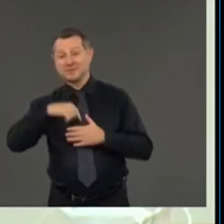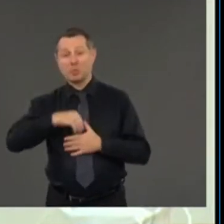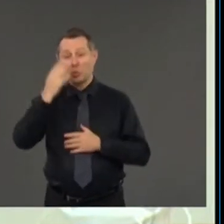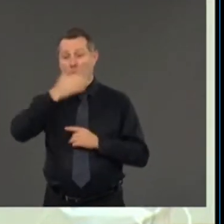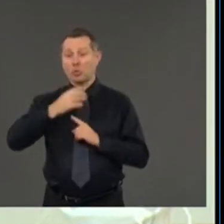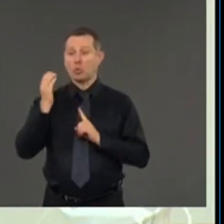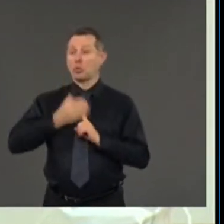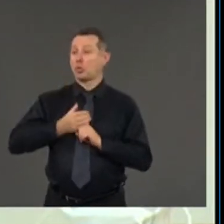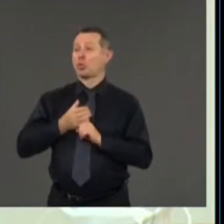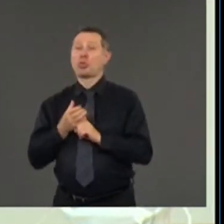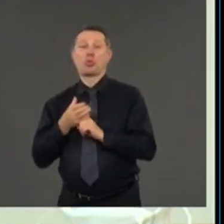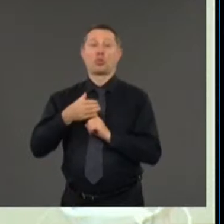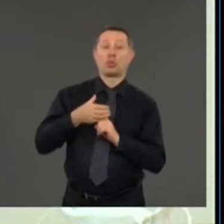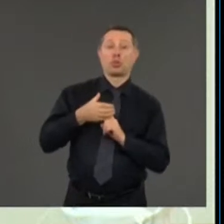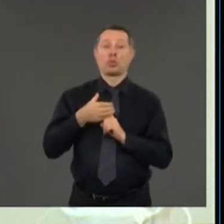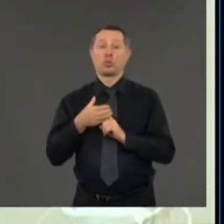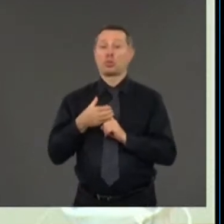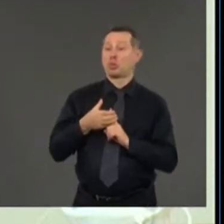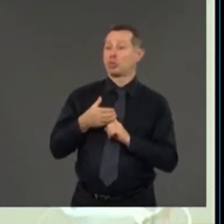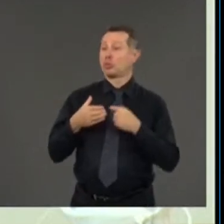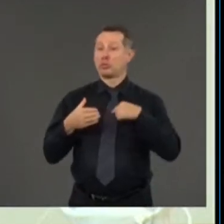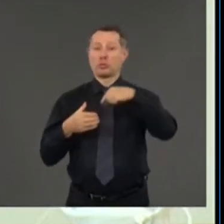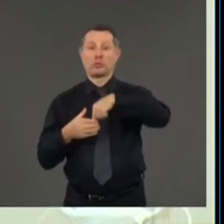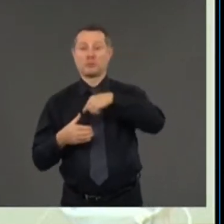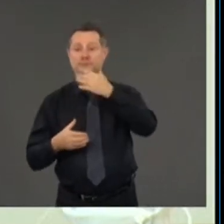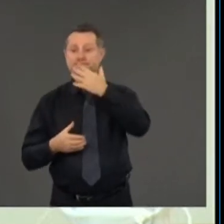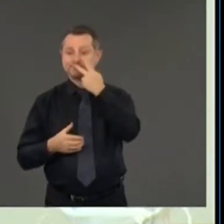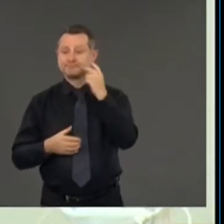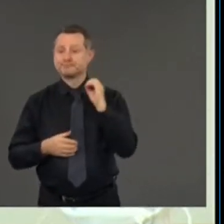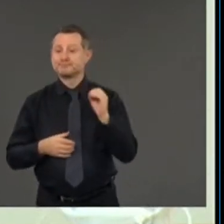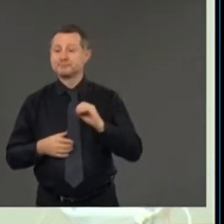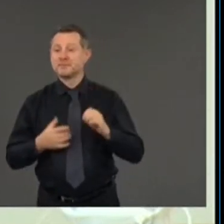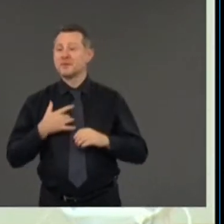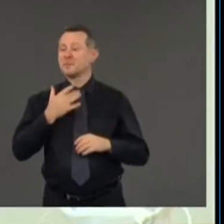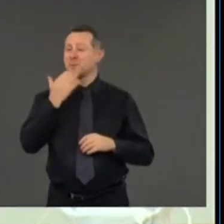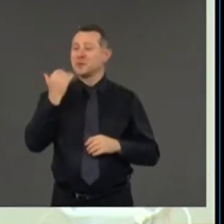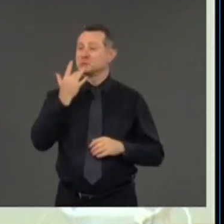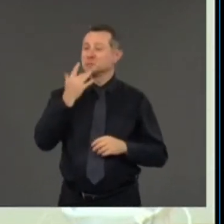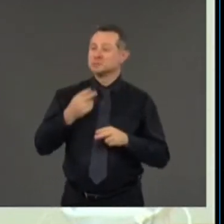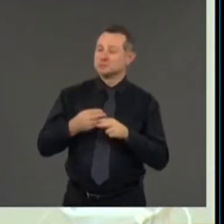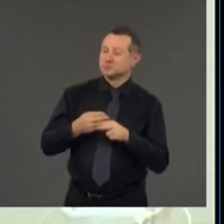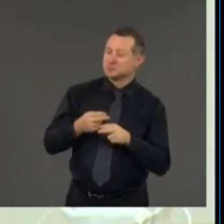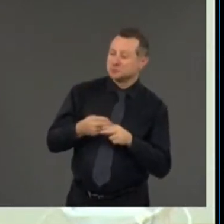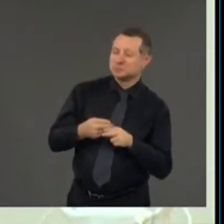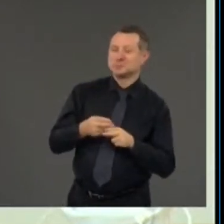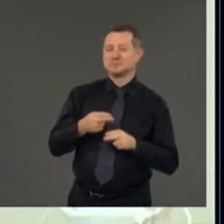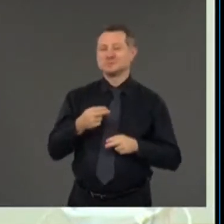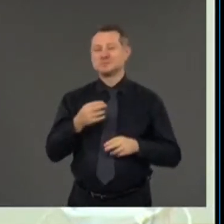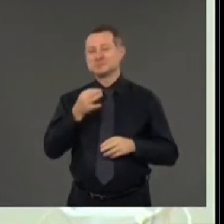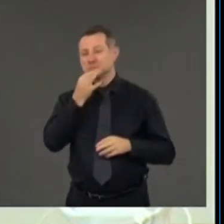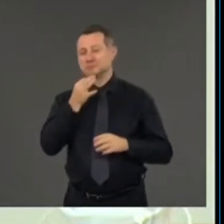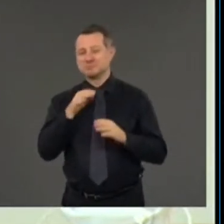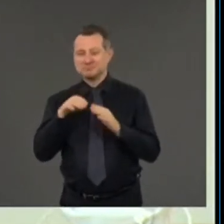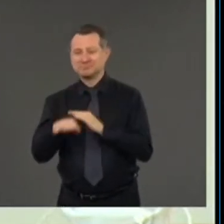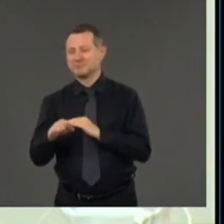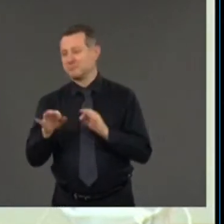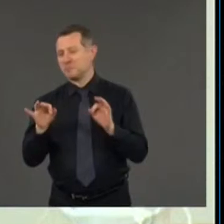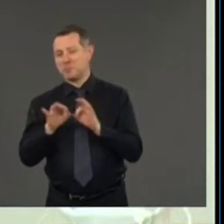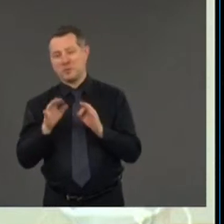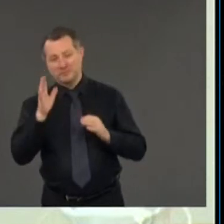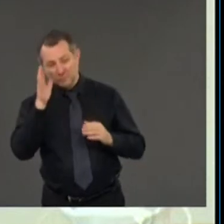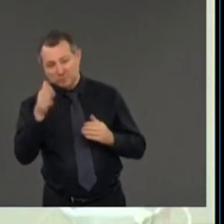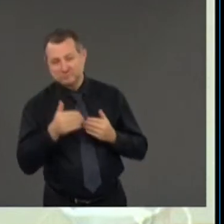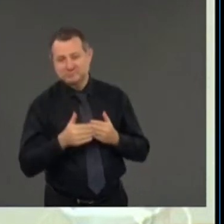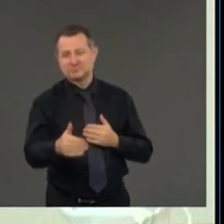PPE in the public, the better. So, for example, going forward, this is why it's so important to make sure that the public continues to wear